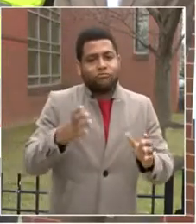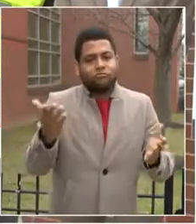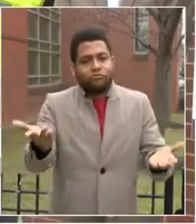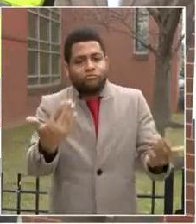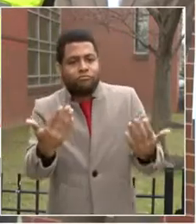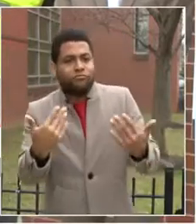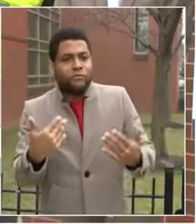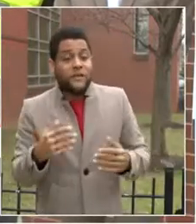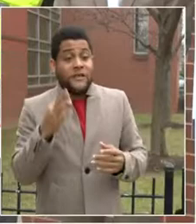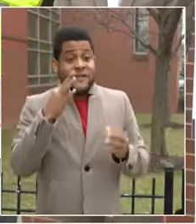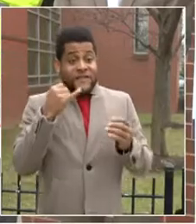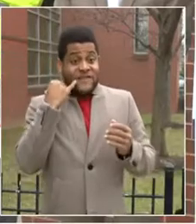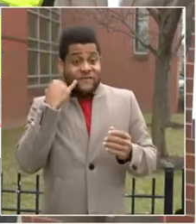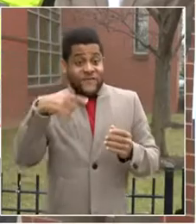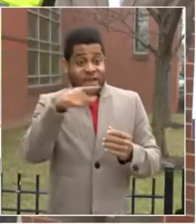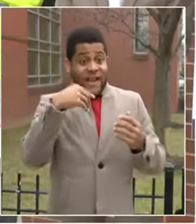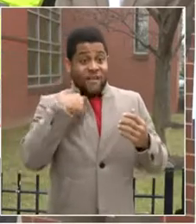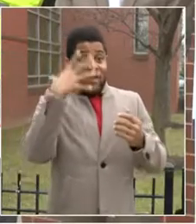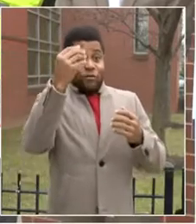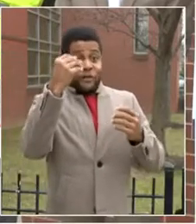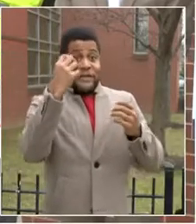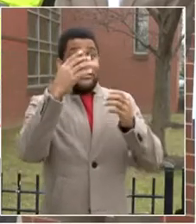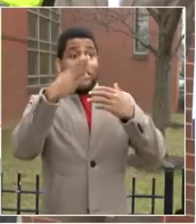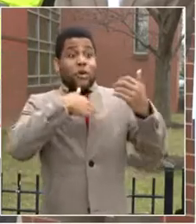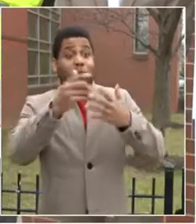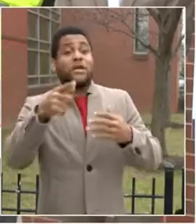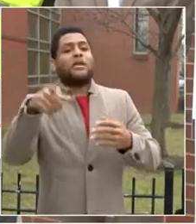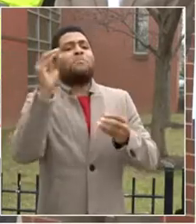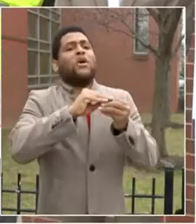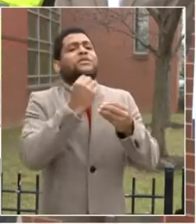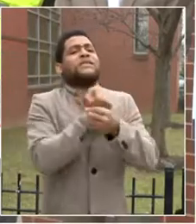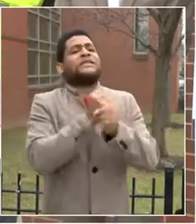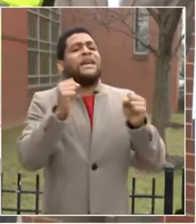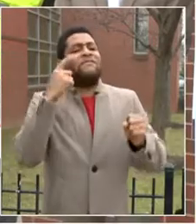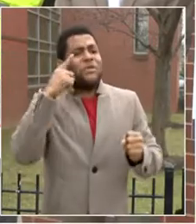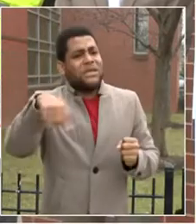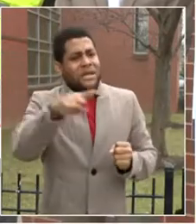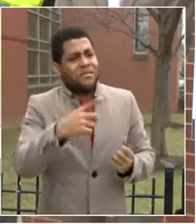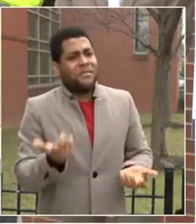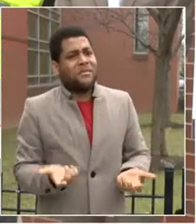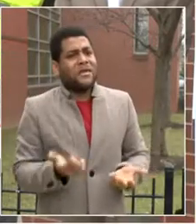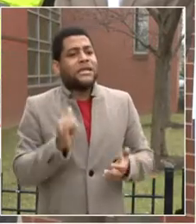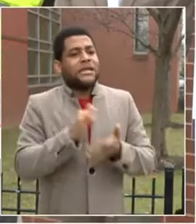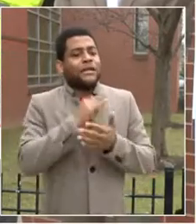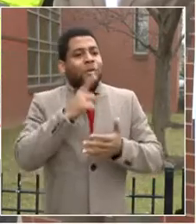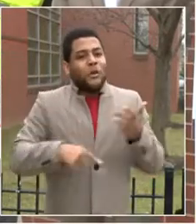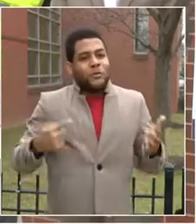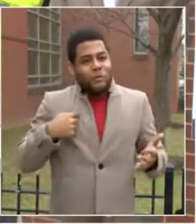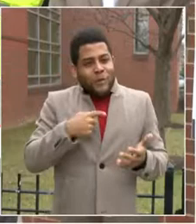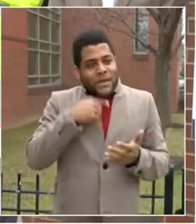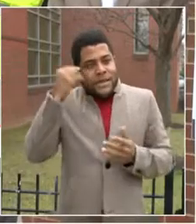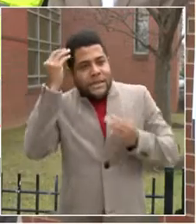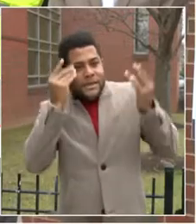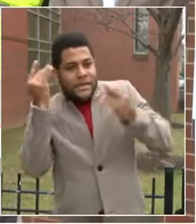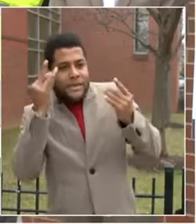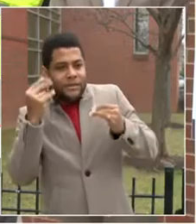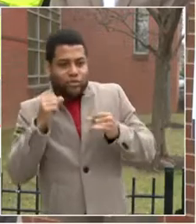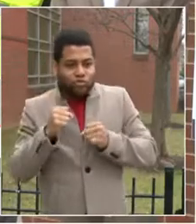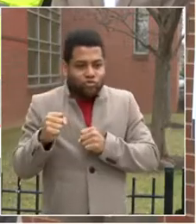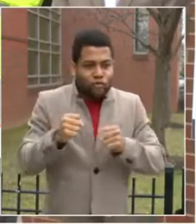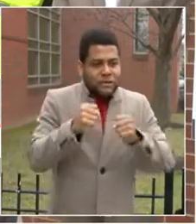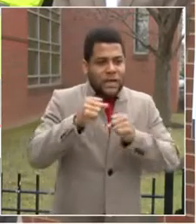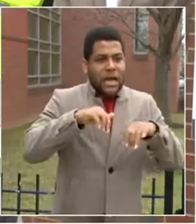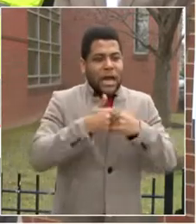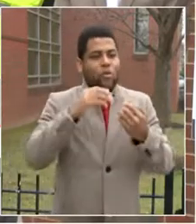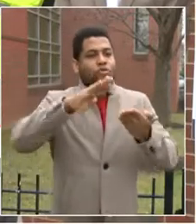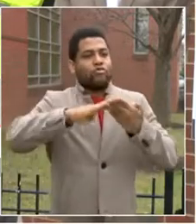maybe we can make it safer? So those are the types of things that we're thinking about, how the city can be supportive,